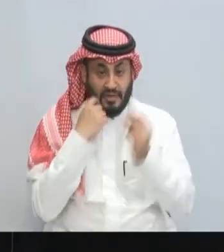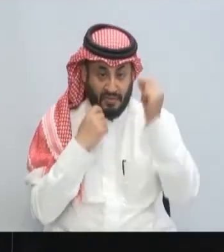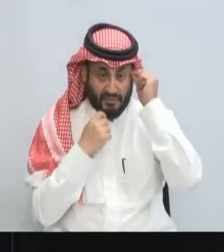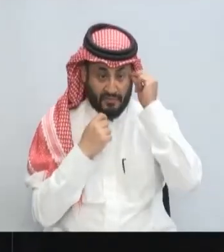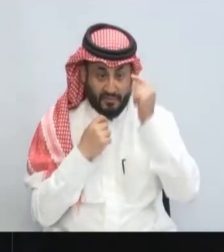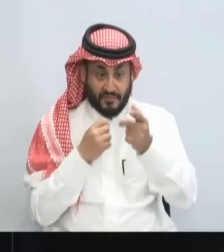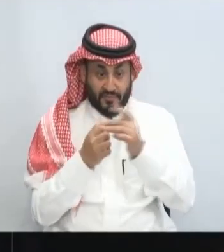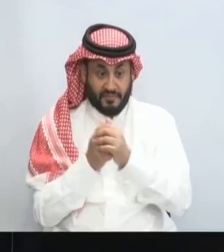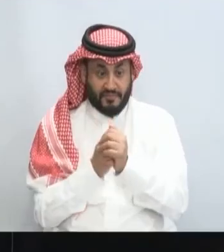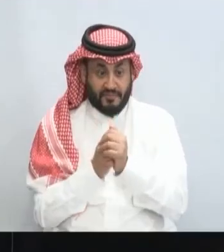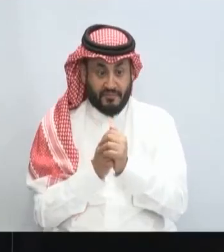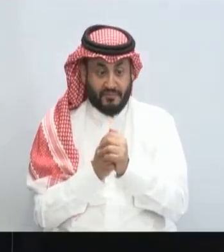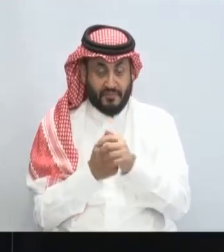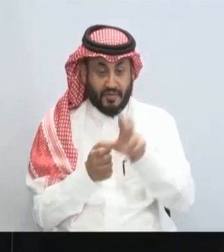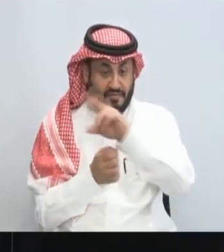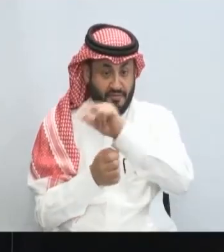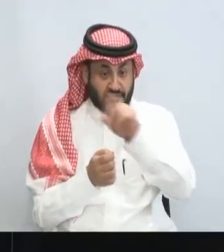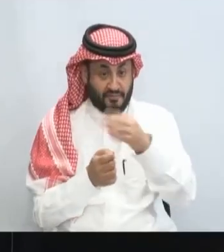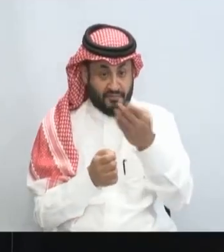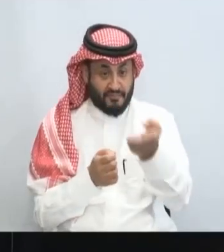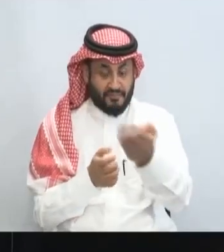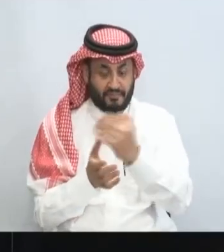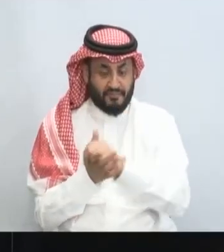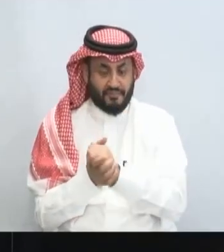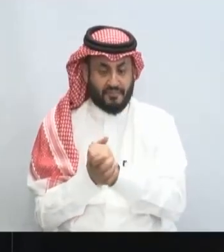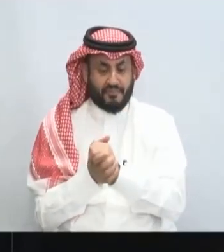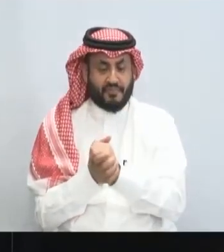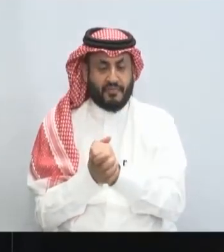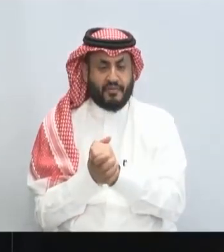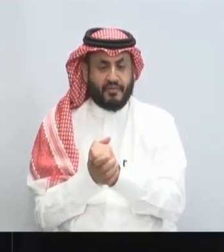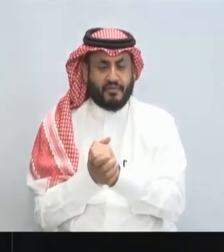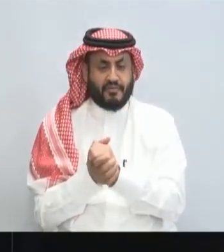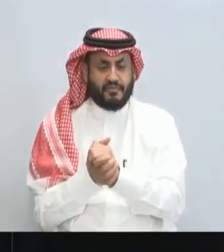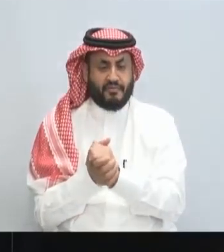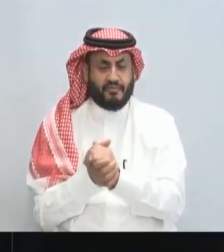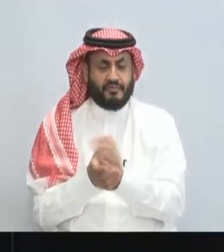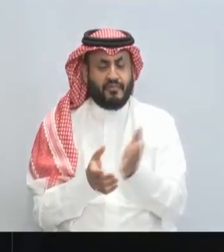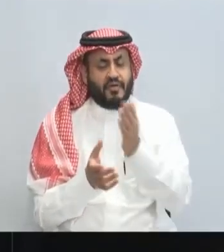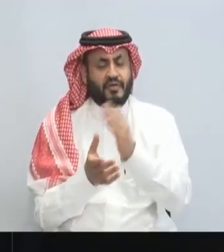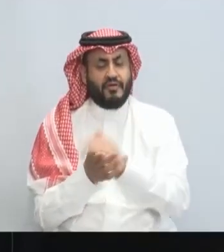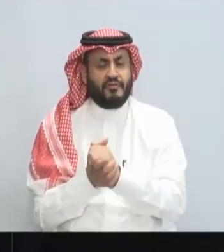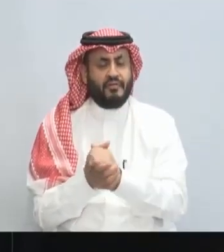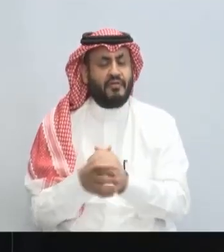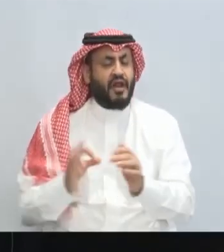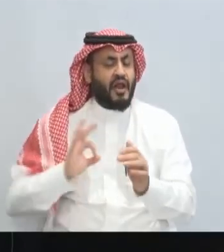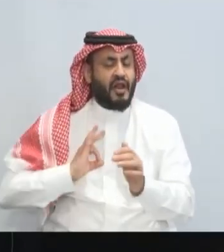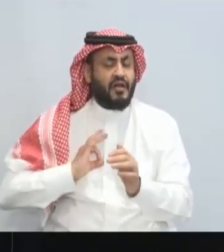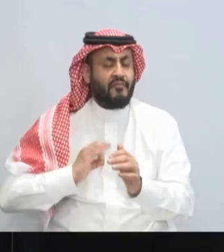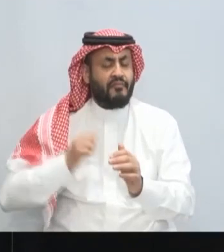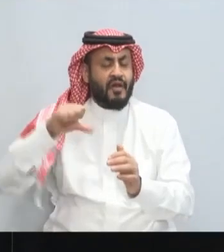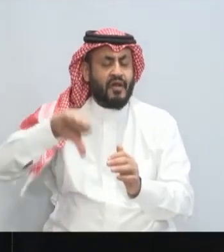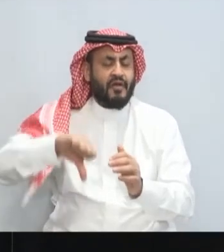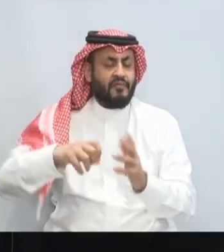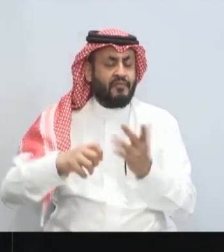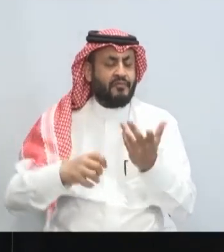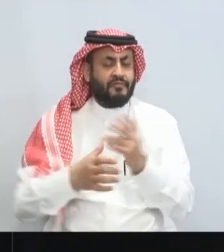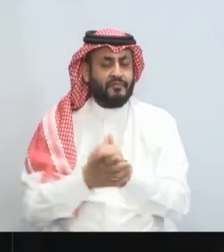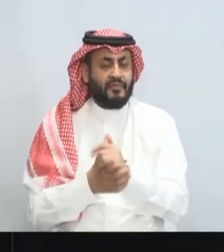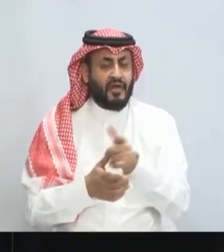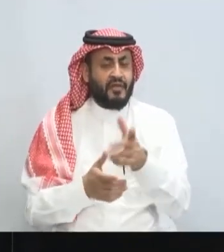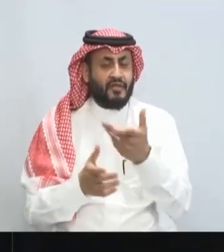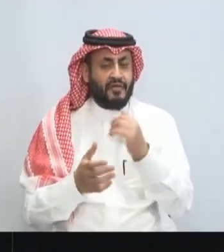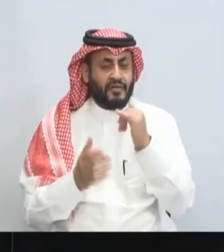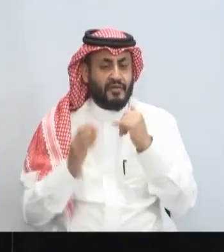it should be like this. And you can ask him as well, what does he like or don't like